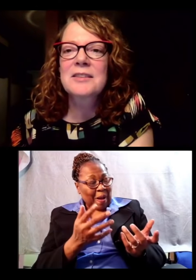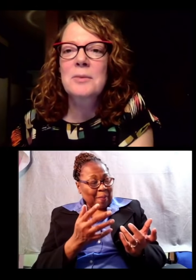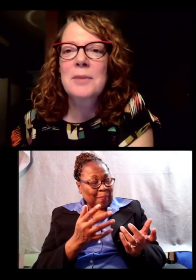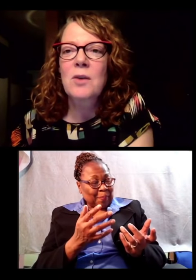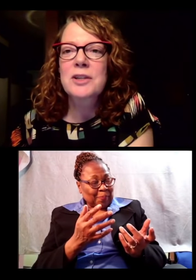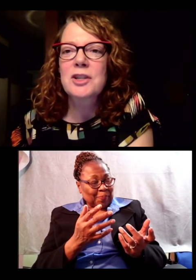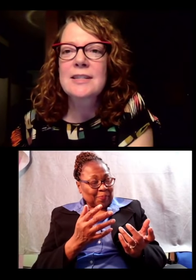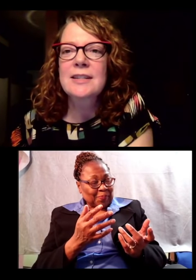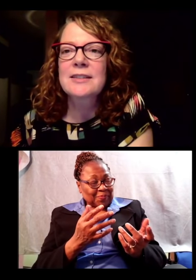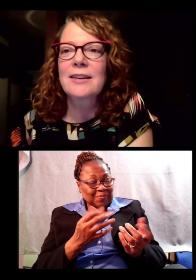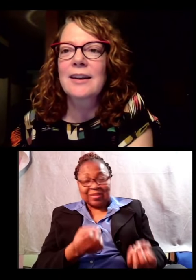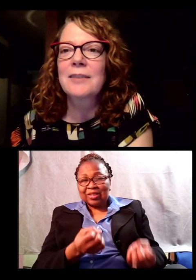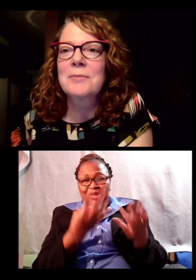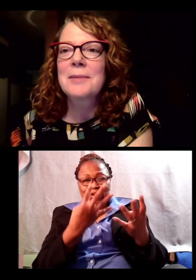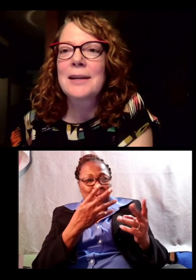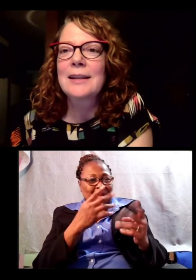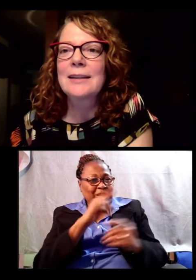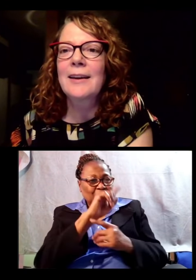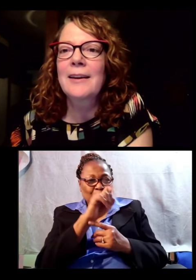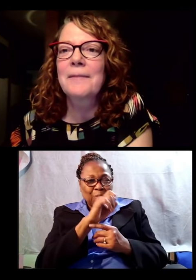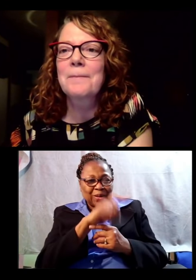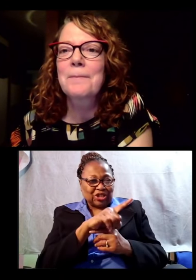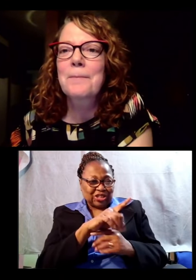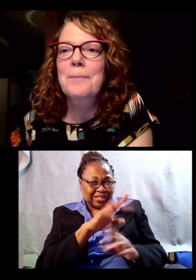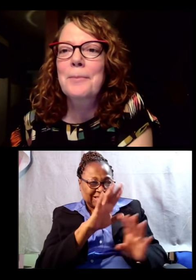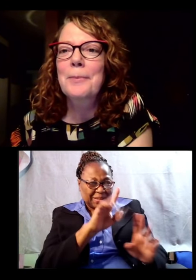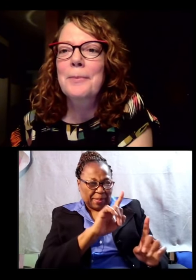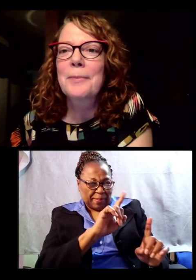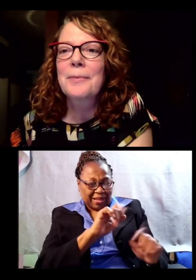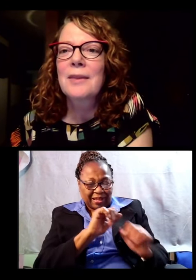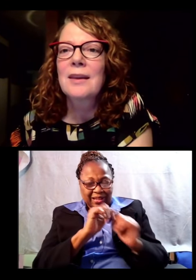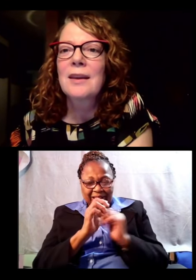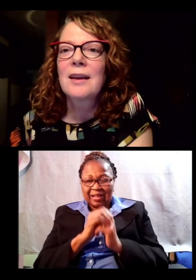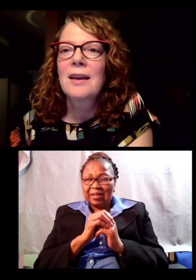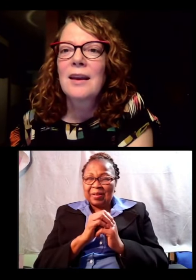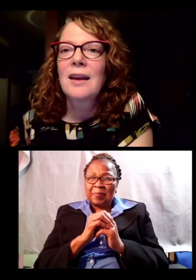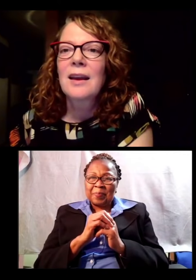There are so many questions here. Sorry, give me a minute.